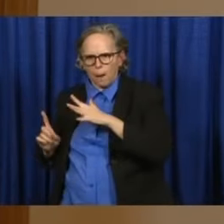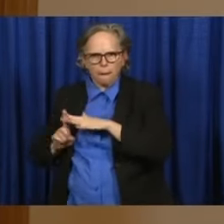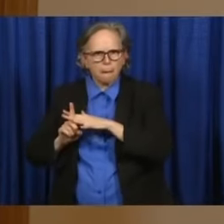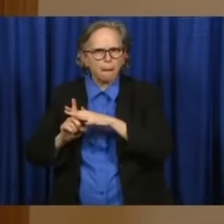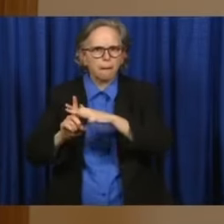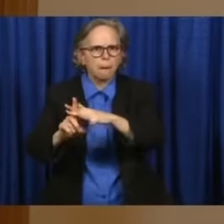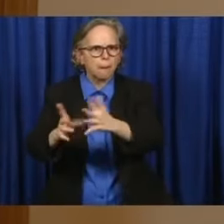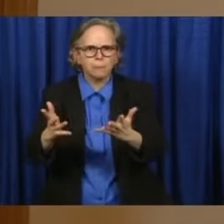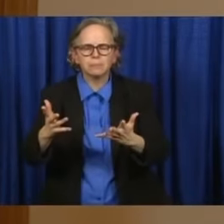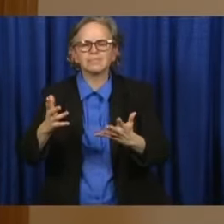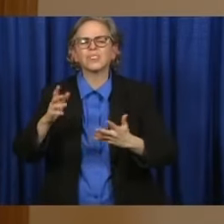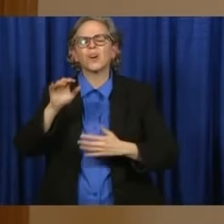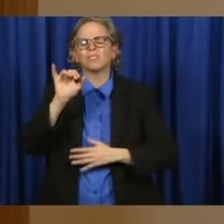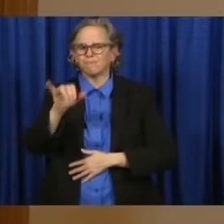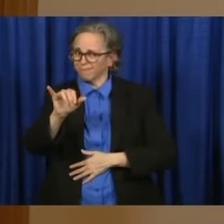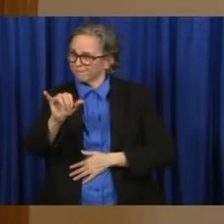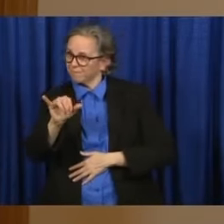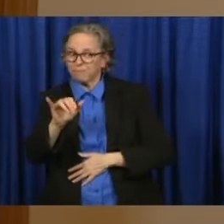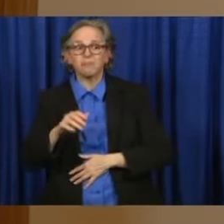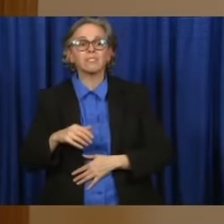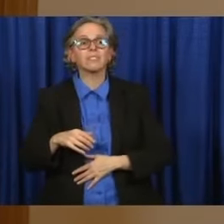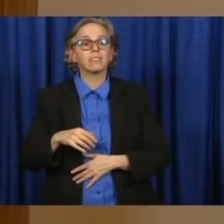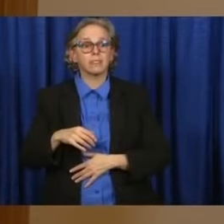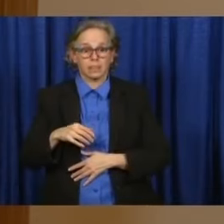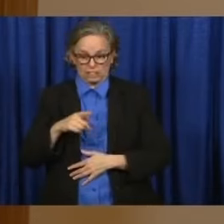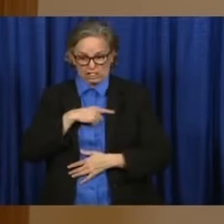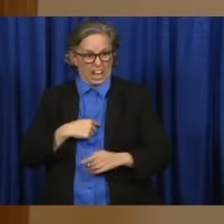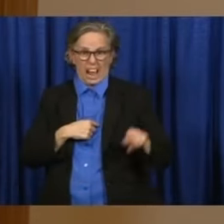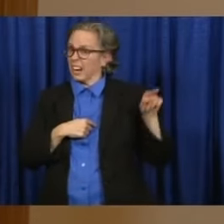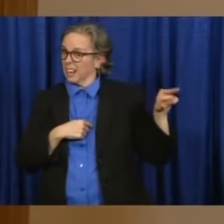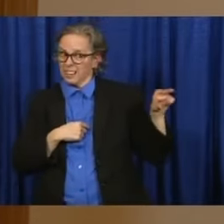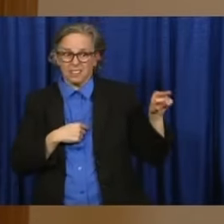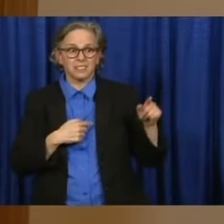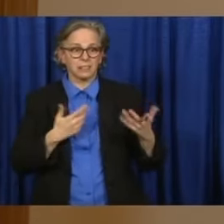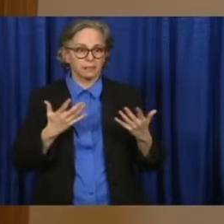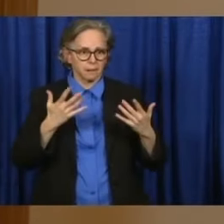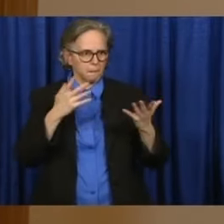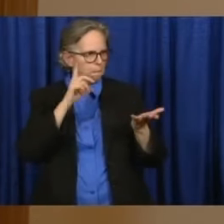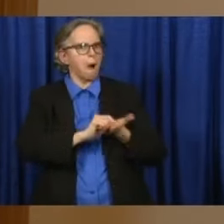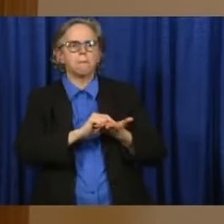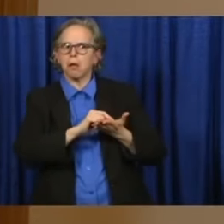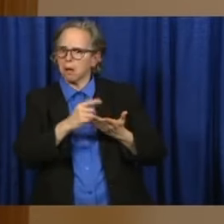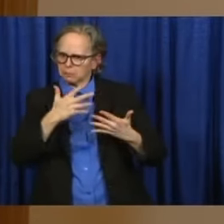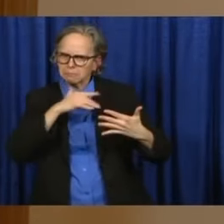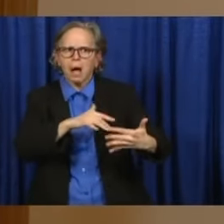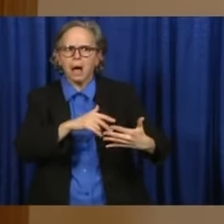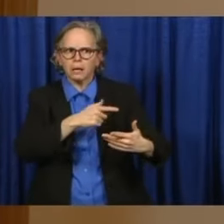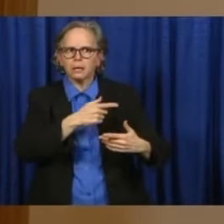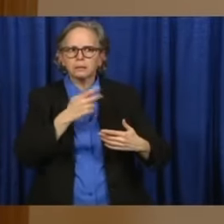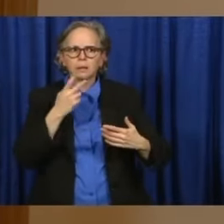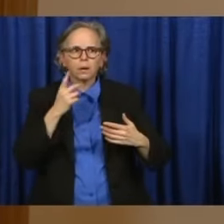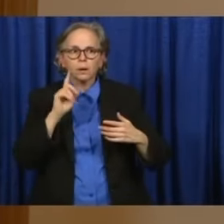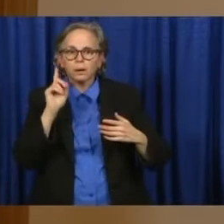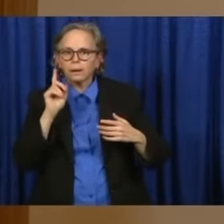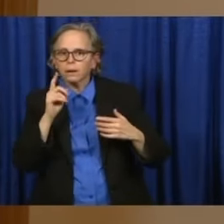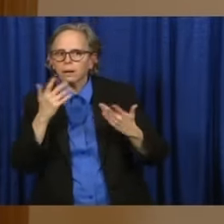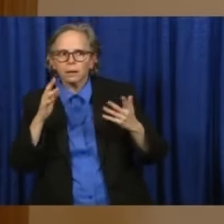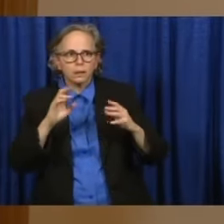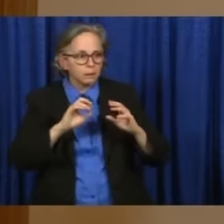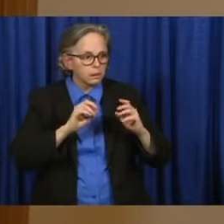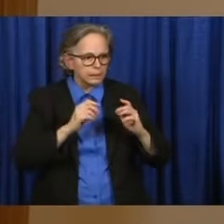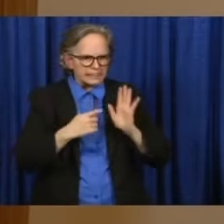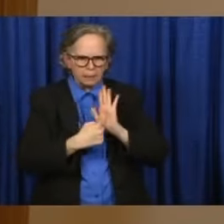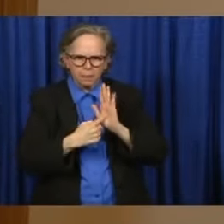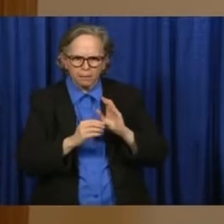that they were seeing asymptomatic spread. So we knew that there were a large amount of people who could be ill with the illness but